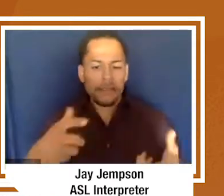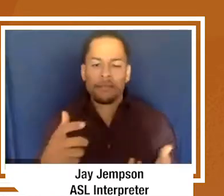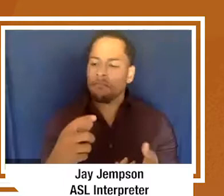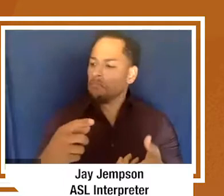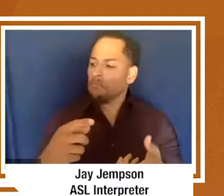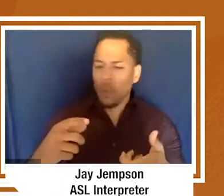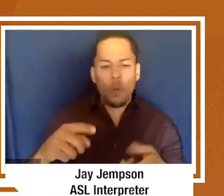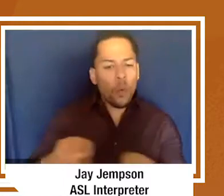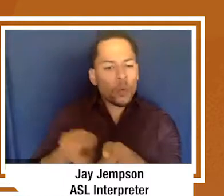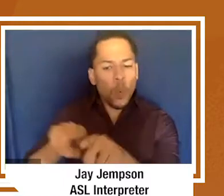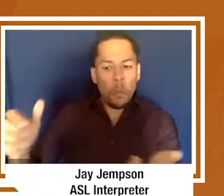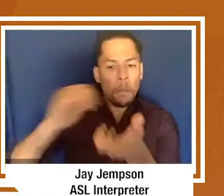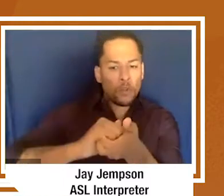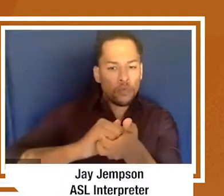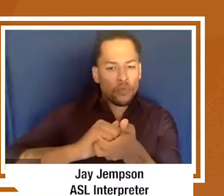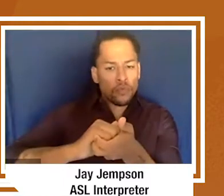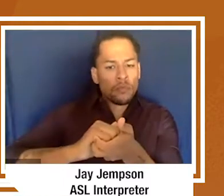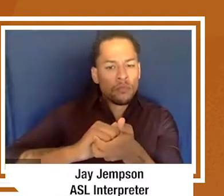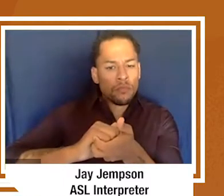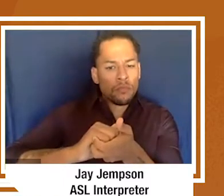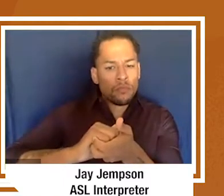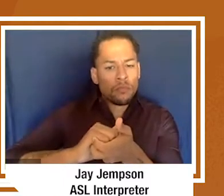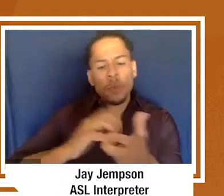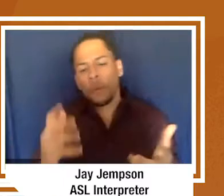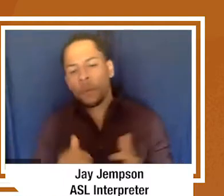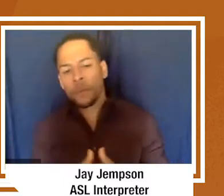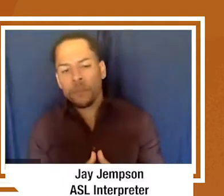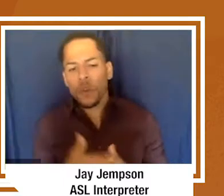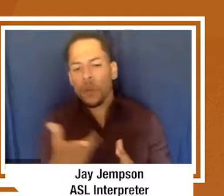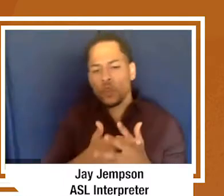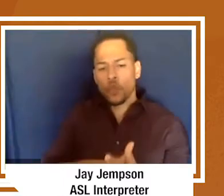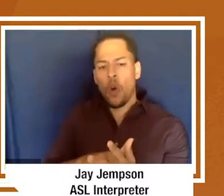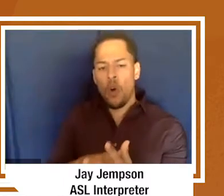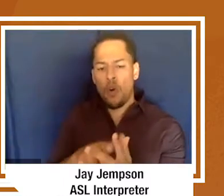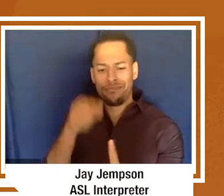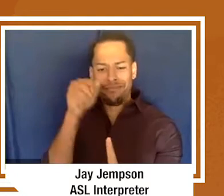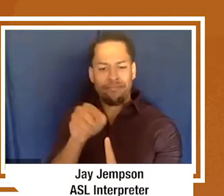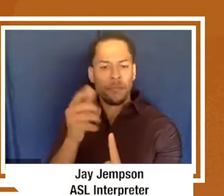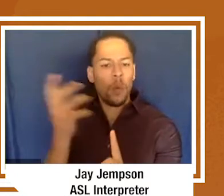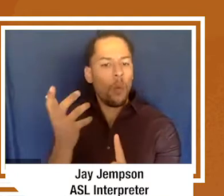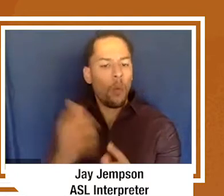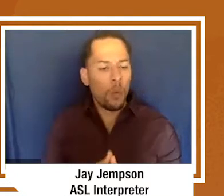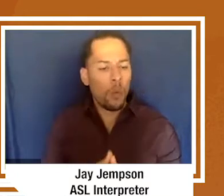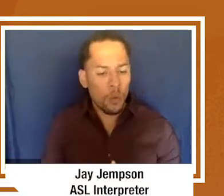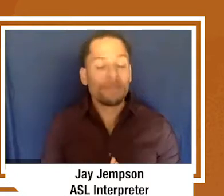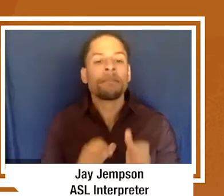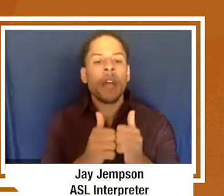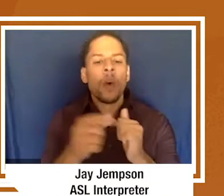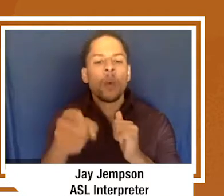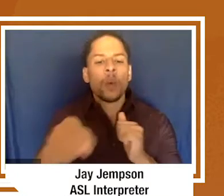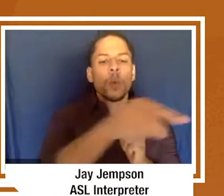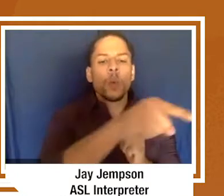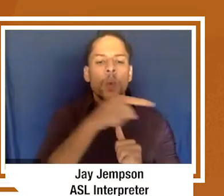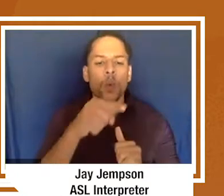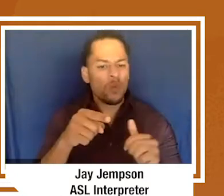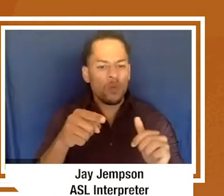with happened so uniquely. So I kind of want to jump in there. You know, I want to talk about how you all came about this partnership, like